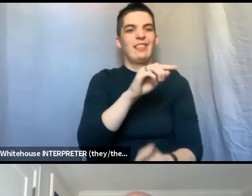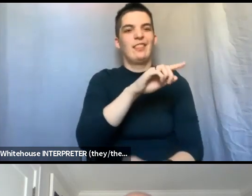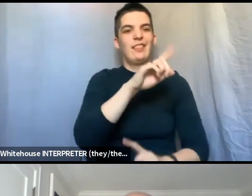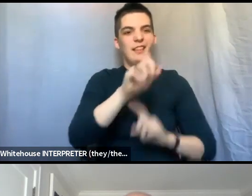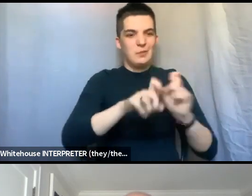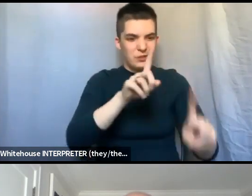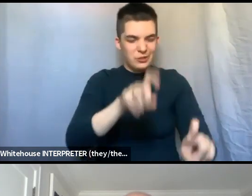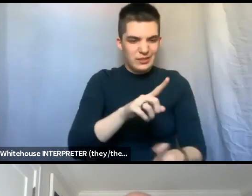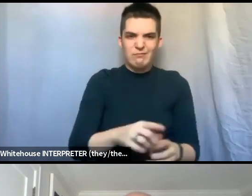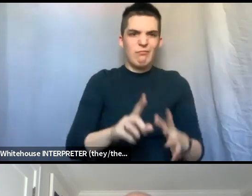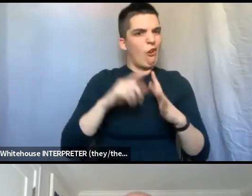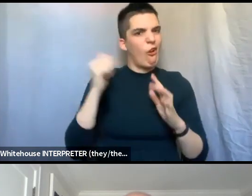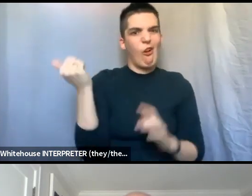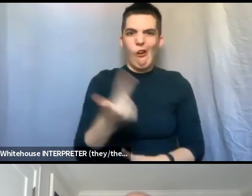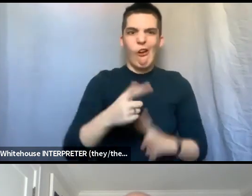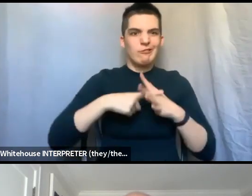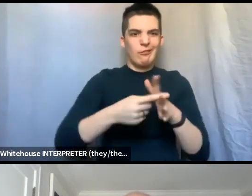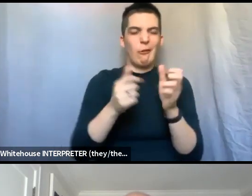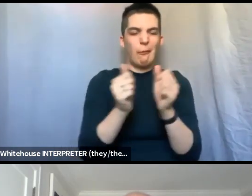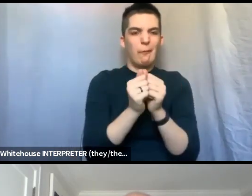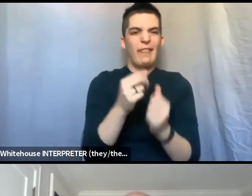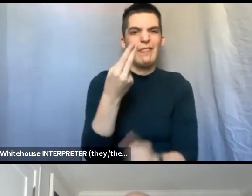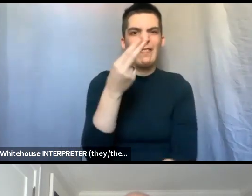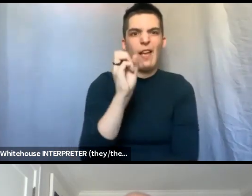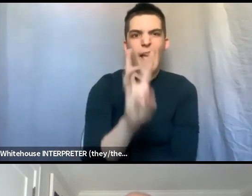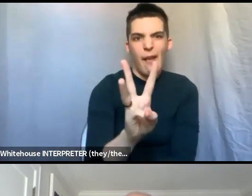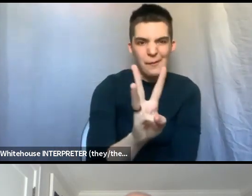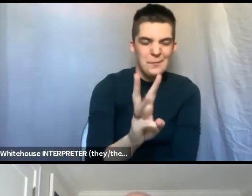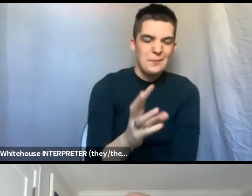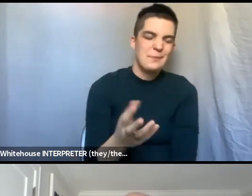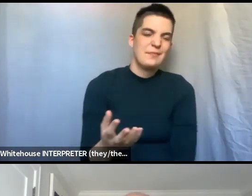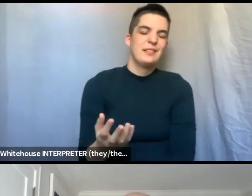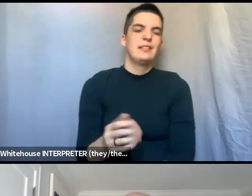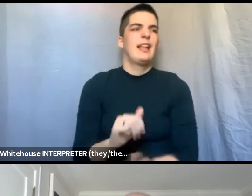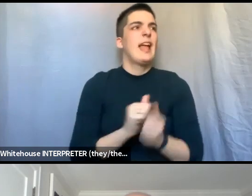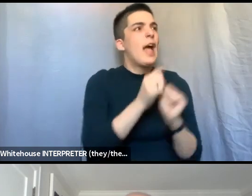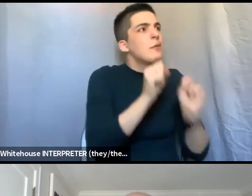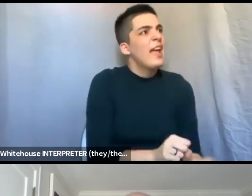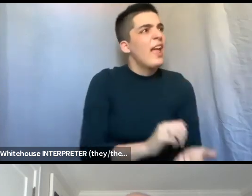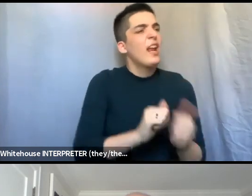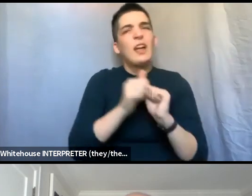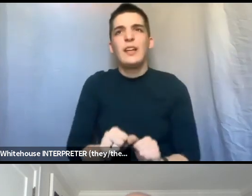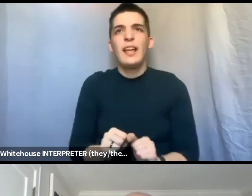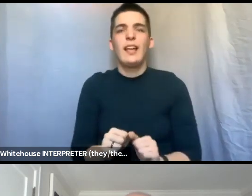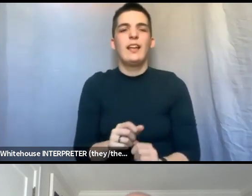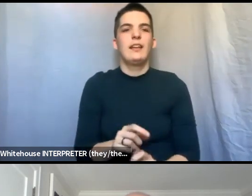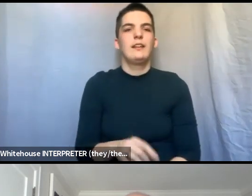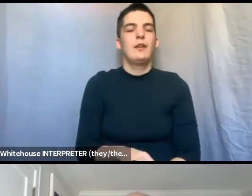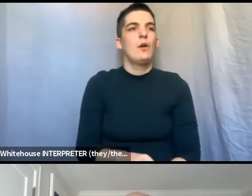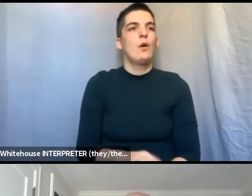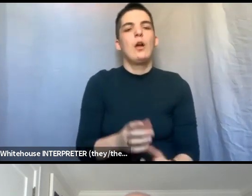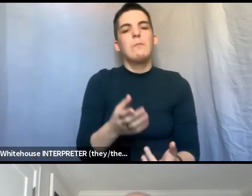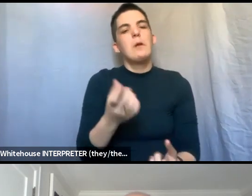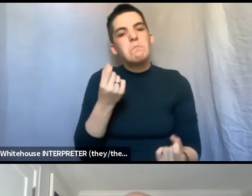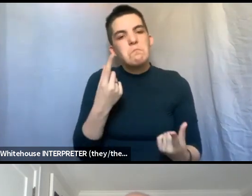how can. But, you know, and then some of them are like questions that are like, have yes, without a doubt, the current,